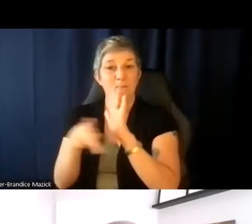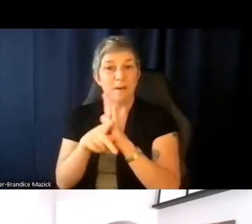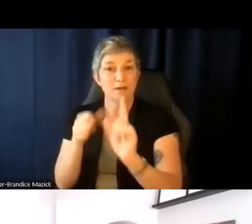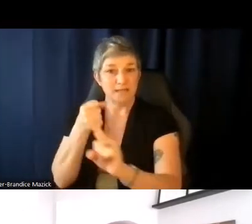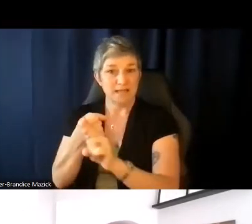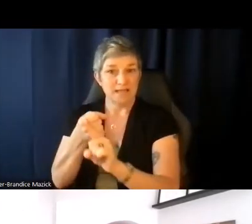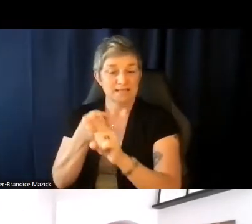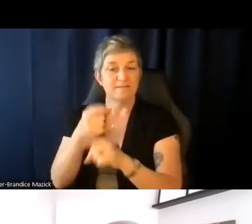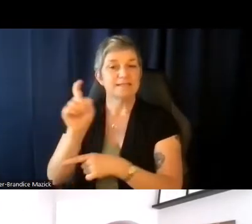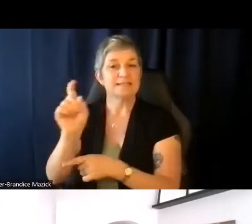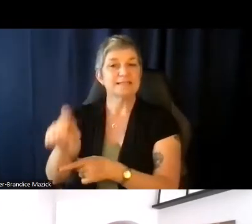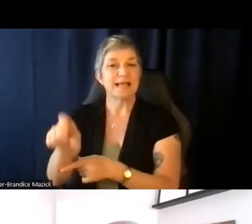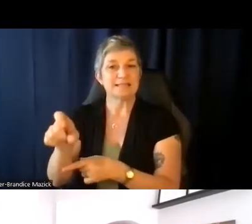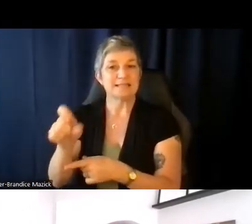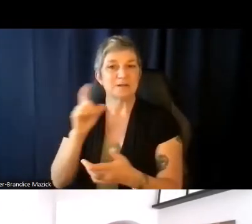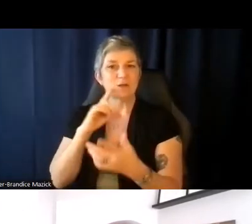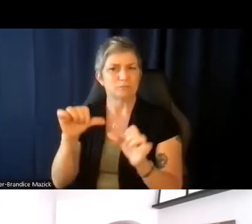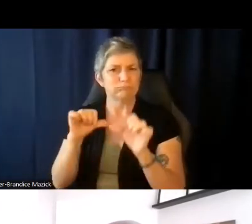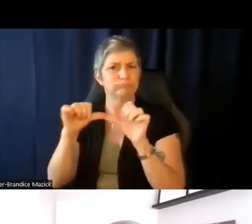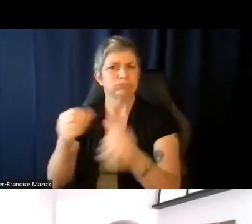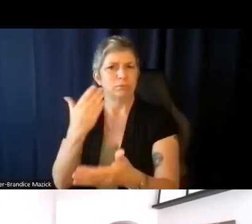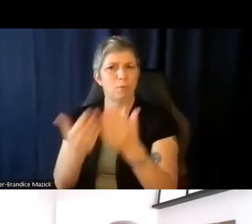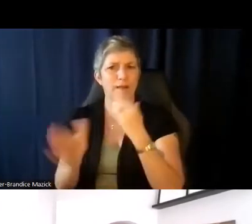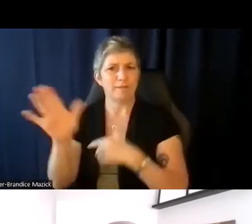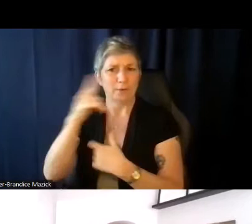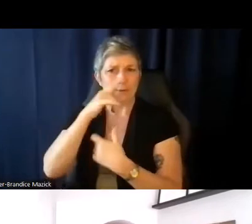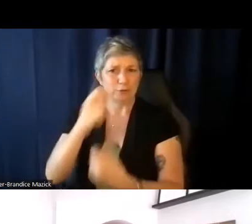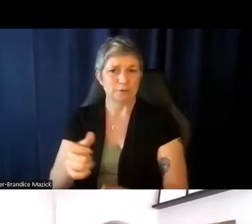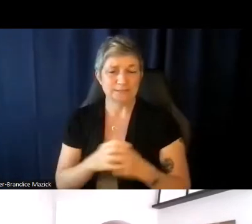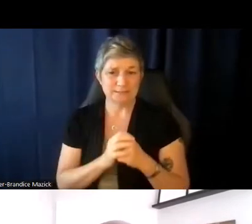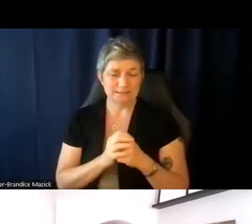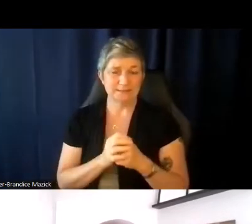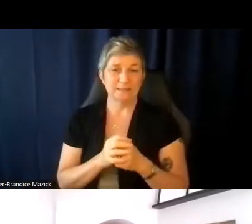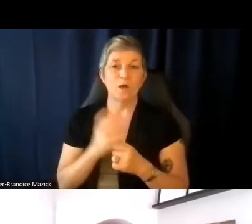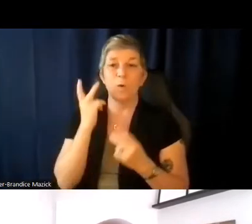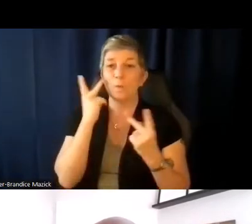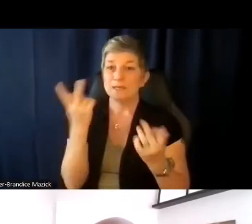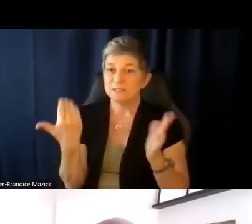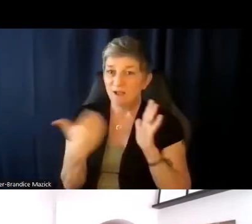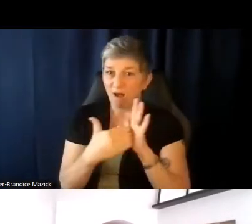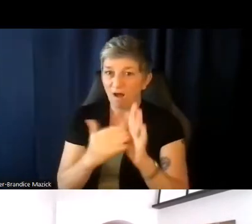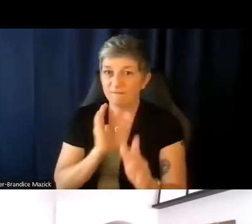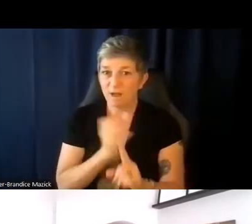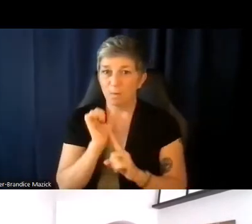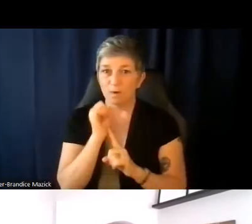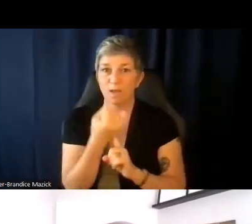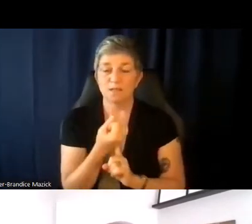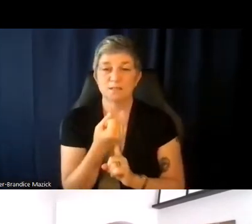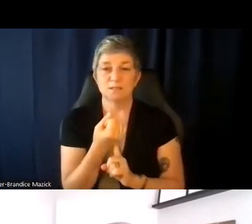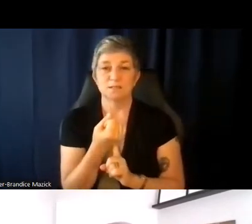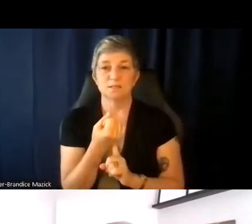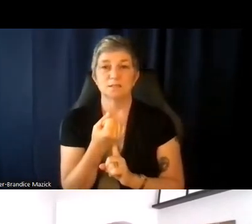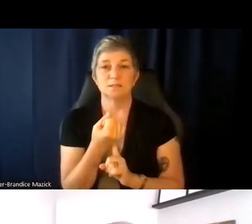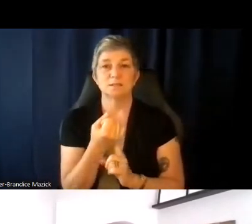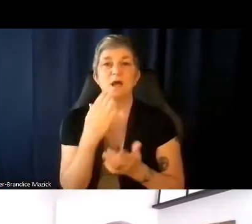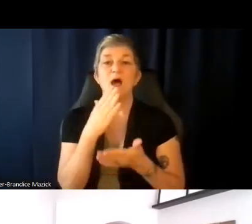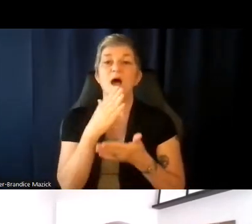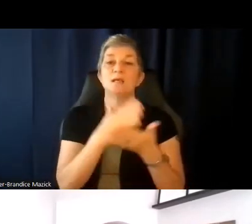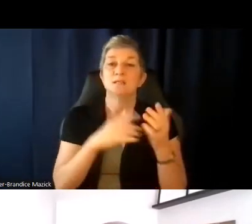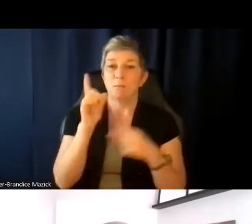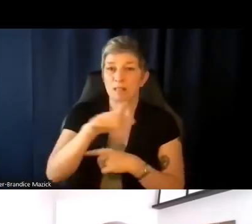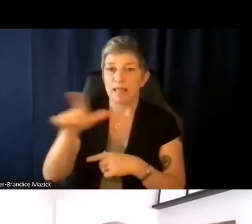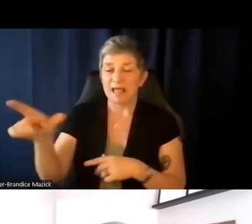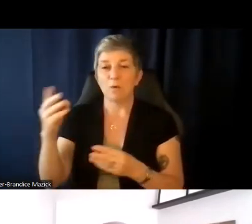is necessary to further whatever that interest is. And what we see a lot of times in our cases is where some landlords and